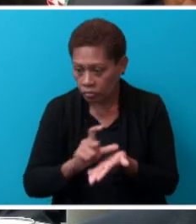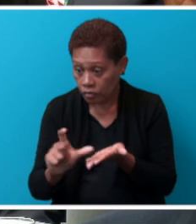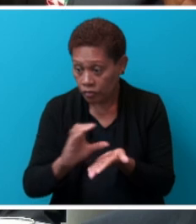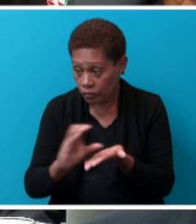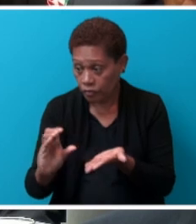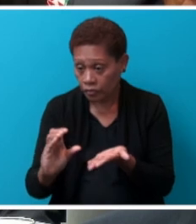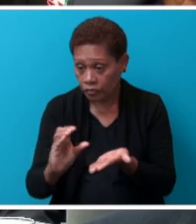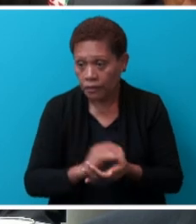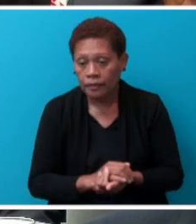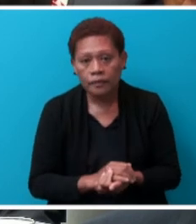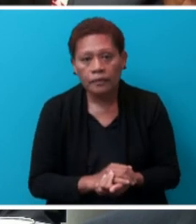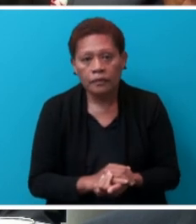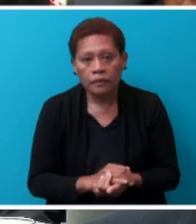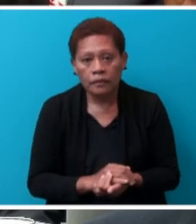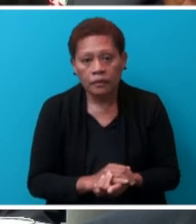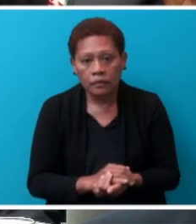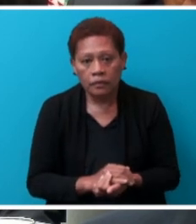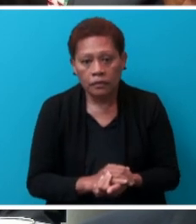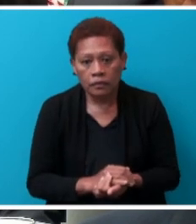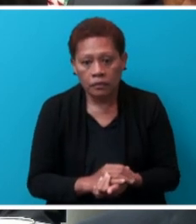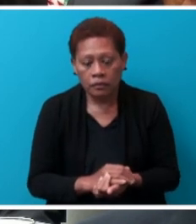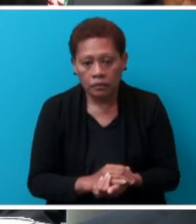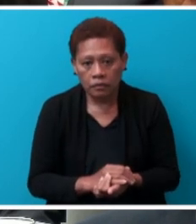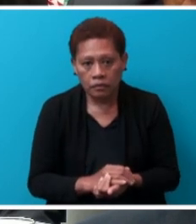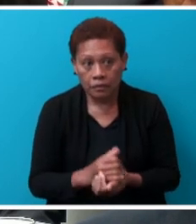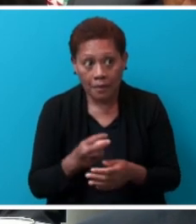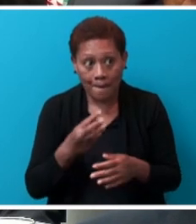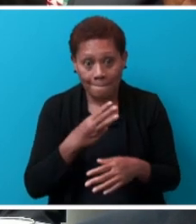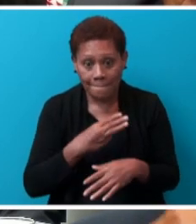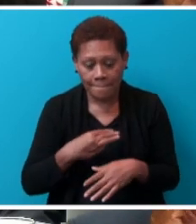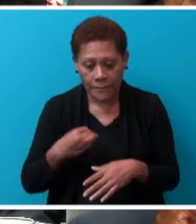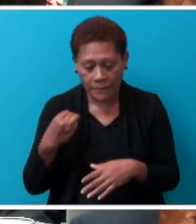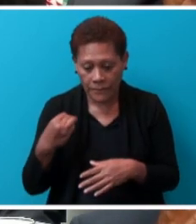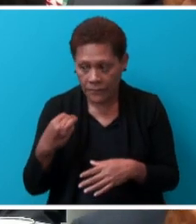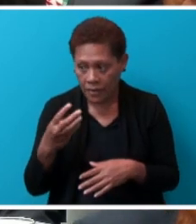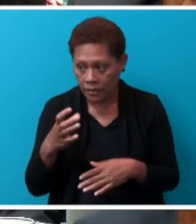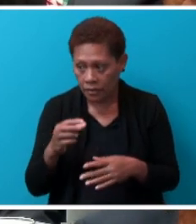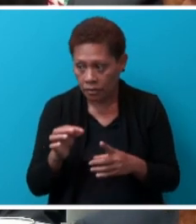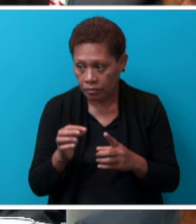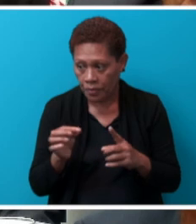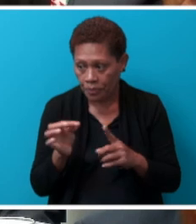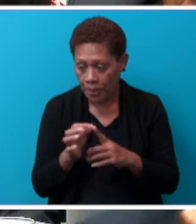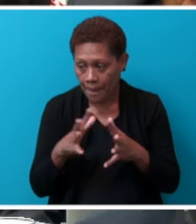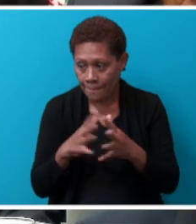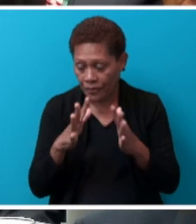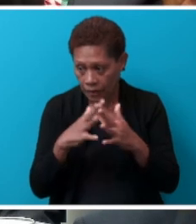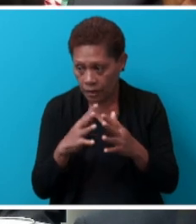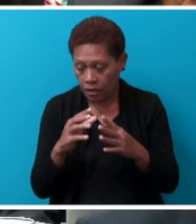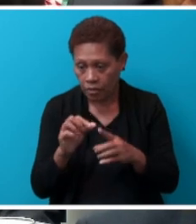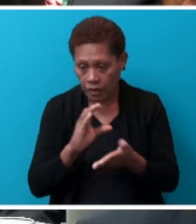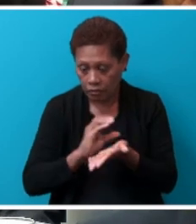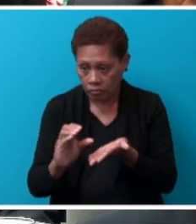within its consultancy budget allocation, and the Ministry of Public Works with an allocation of $250,000 for the feasibility study